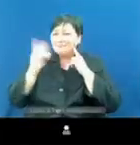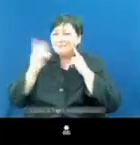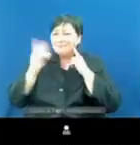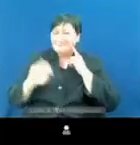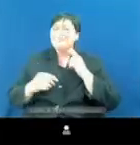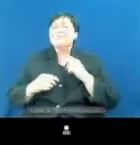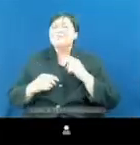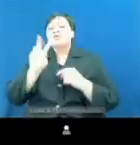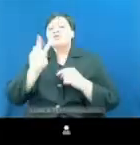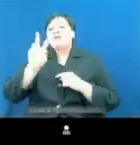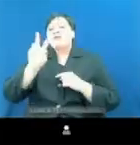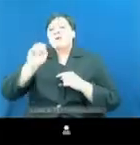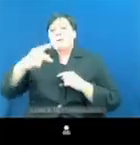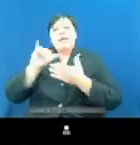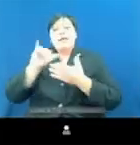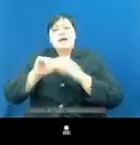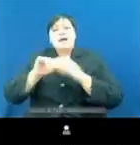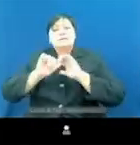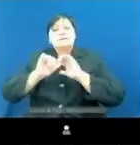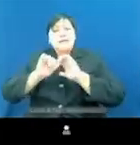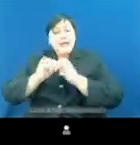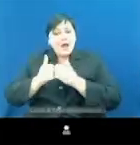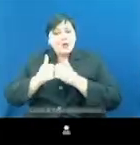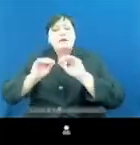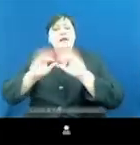how we abbreviate a violation of probation.